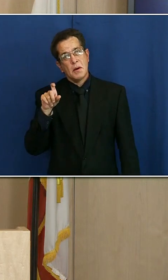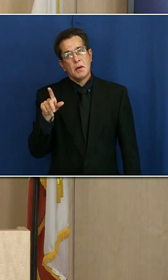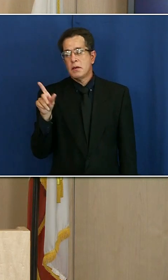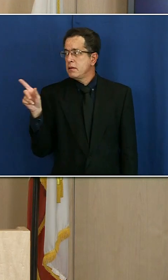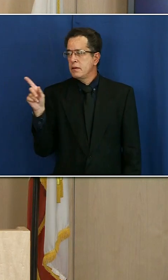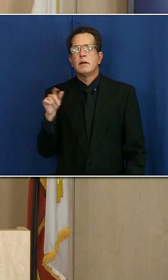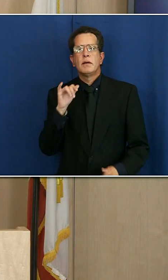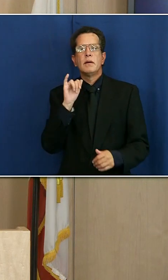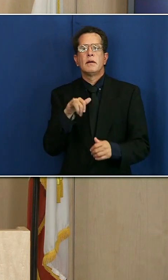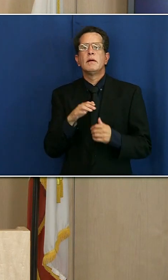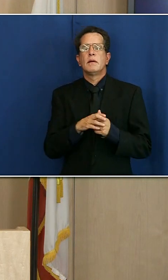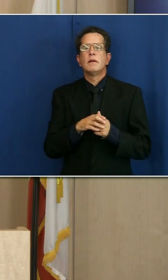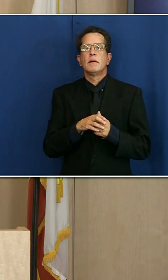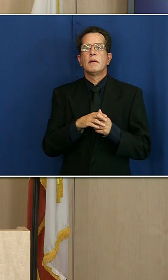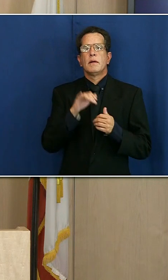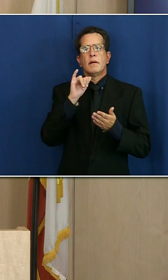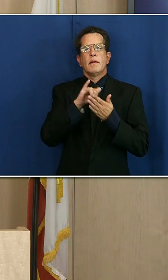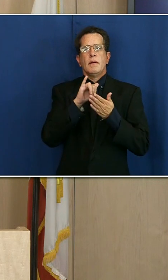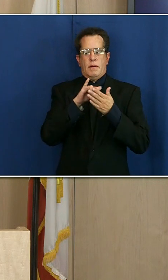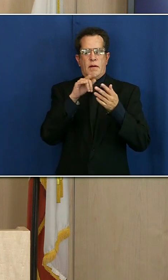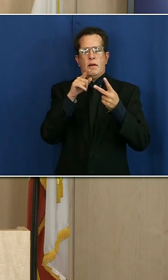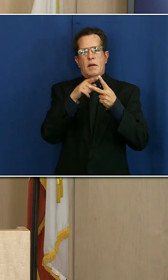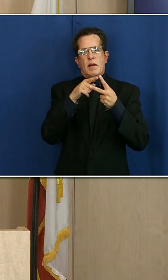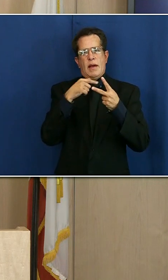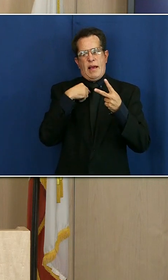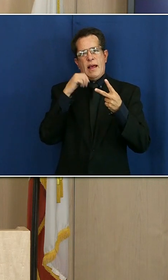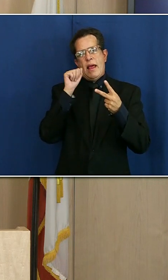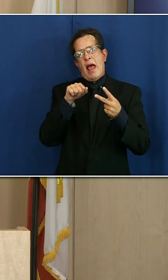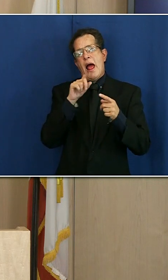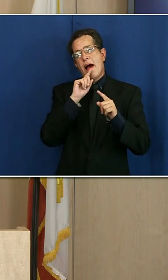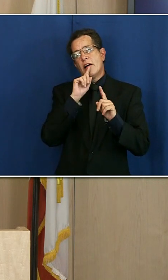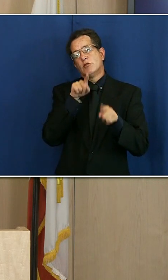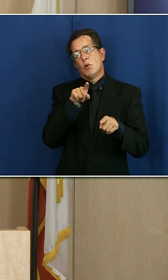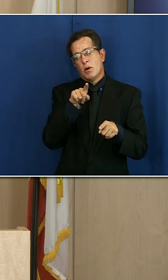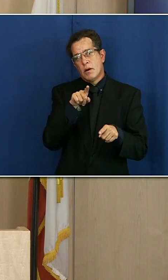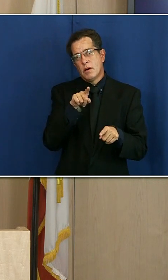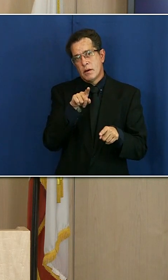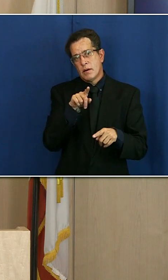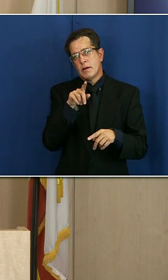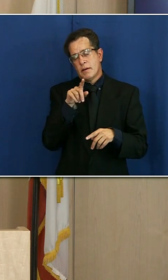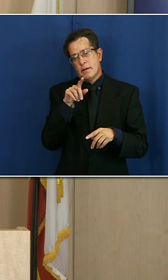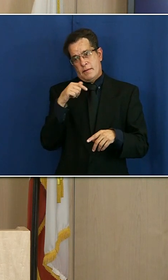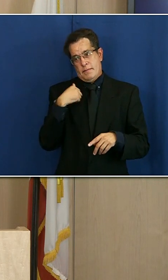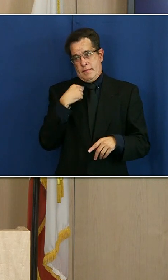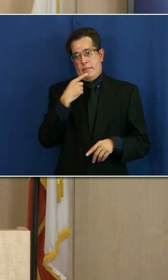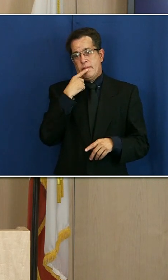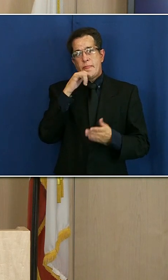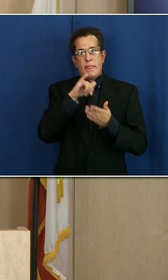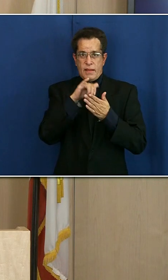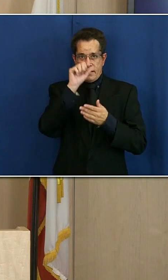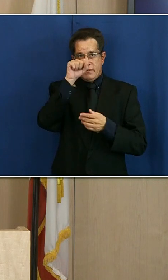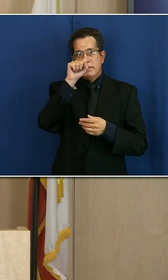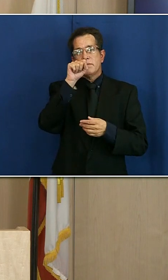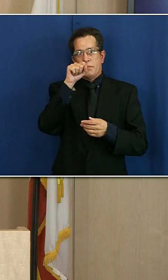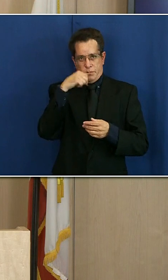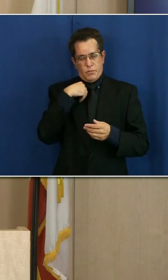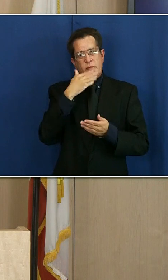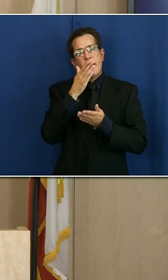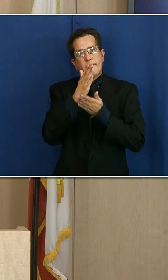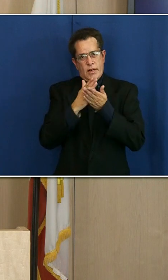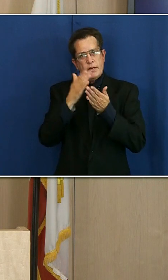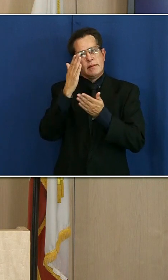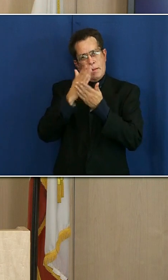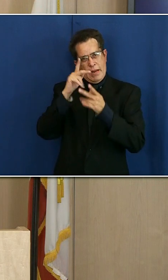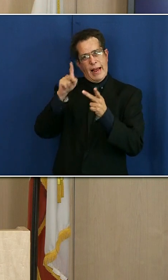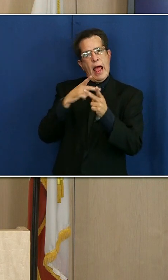the first part of the question for the healthcare professionals that are in the room. I would say that we do have off-campus activity for certain types